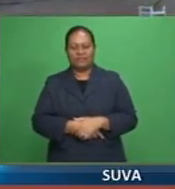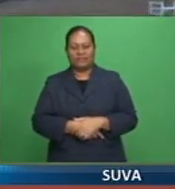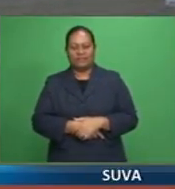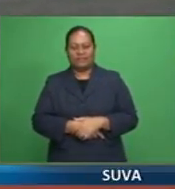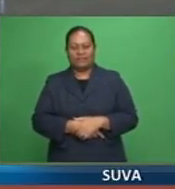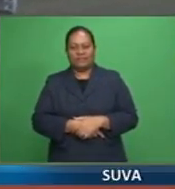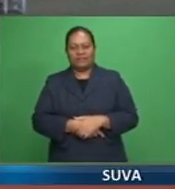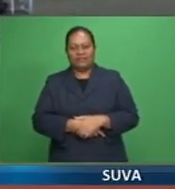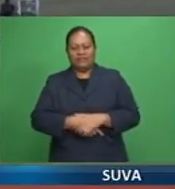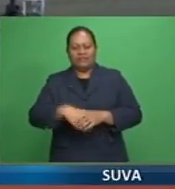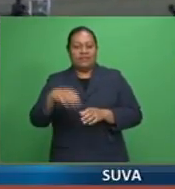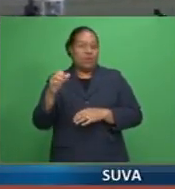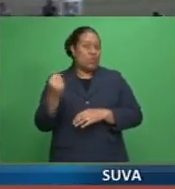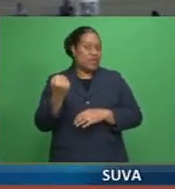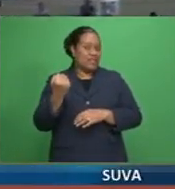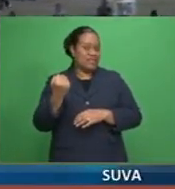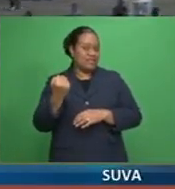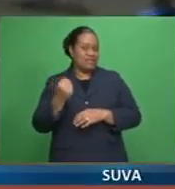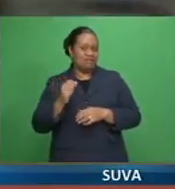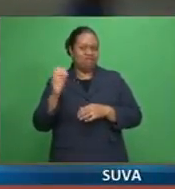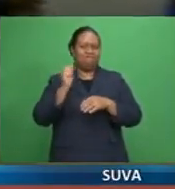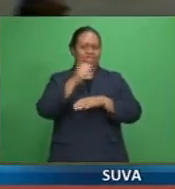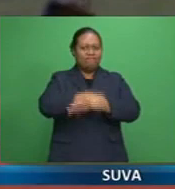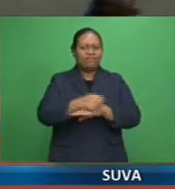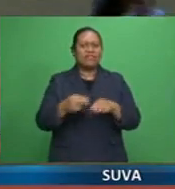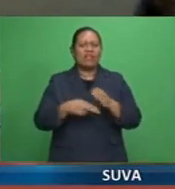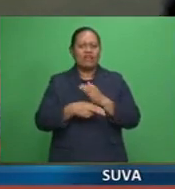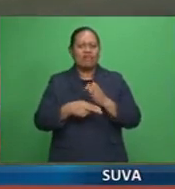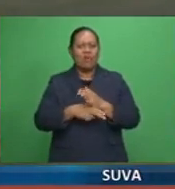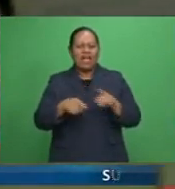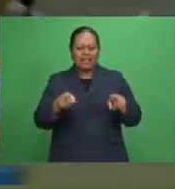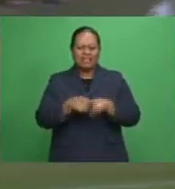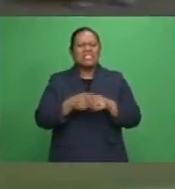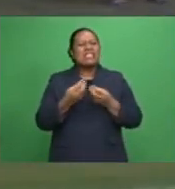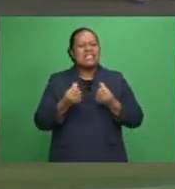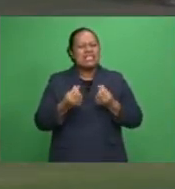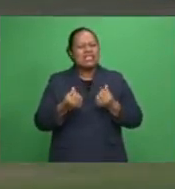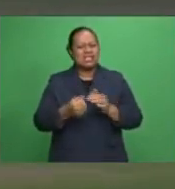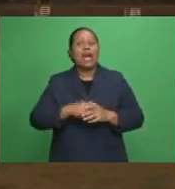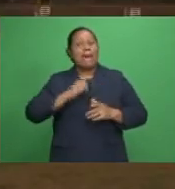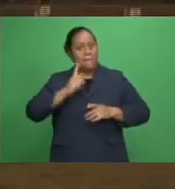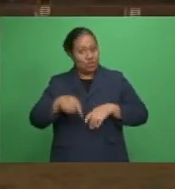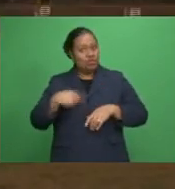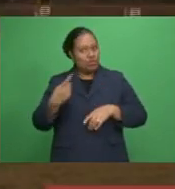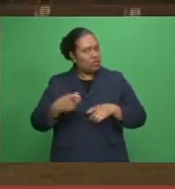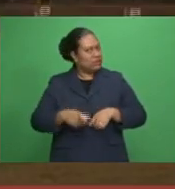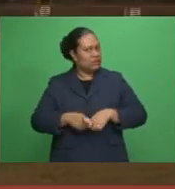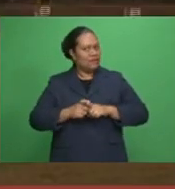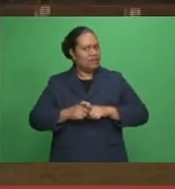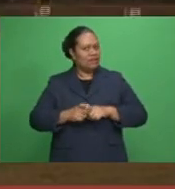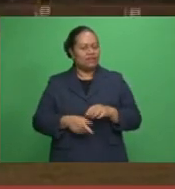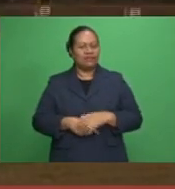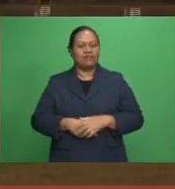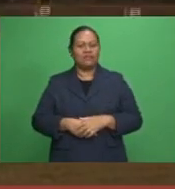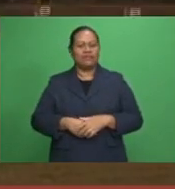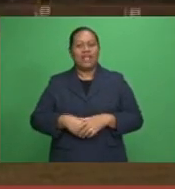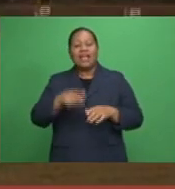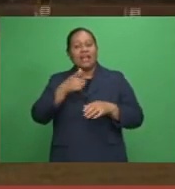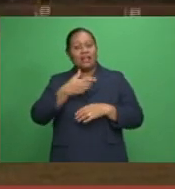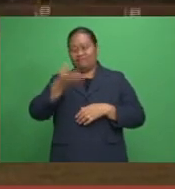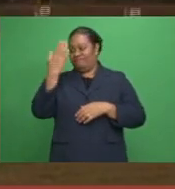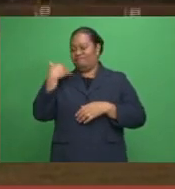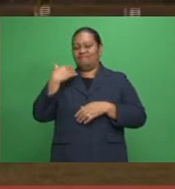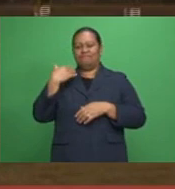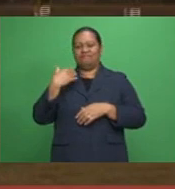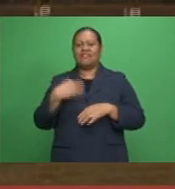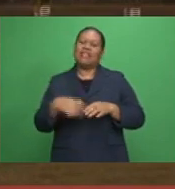The win against Navboa is water under the bridge now, as there is a bigger challenge tomorrow. Saturday is history now, and Lautoka is